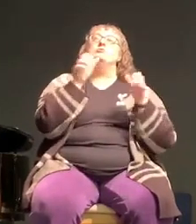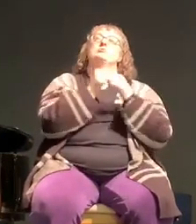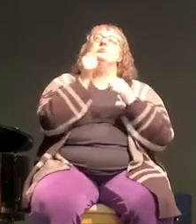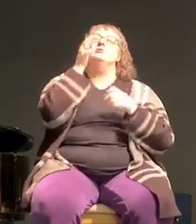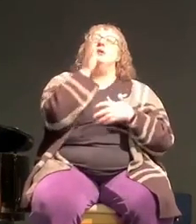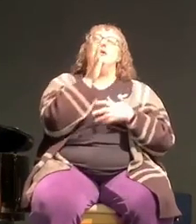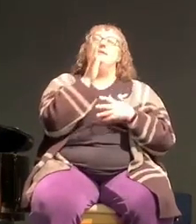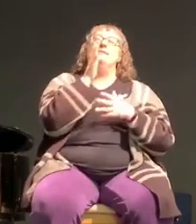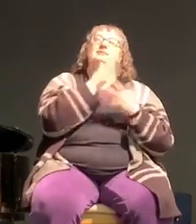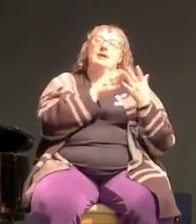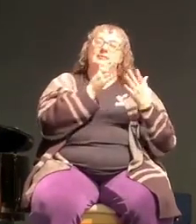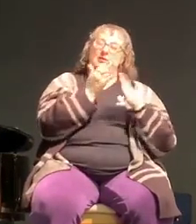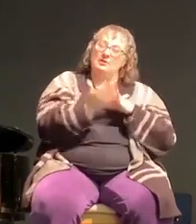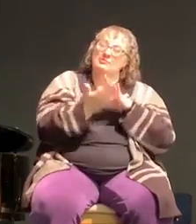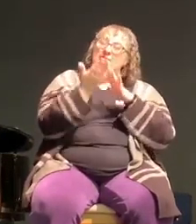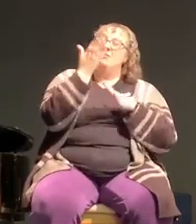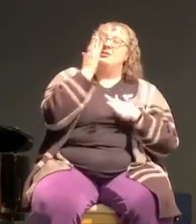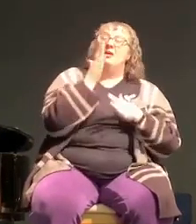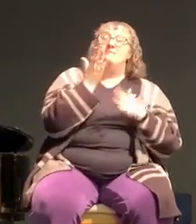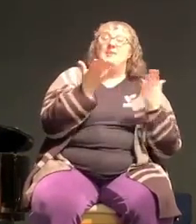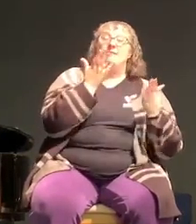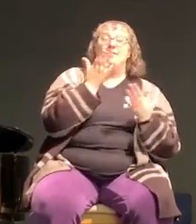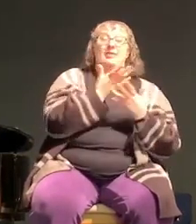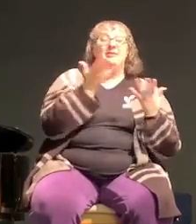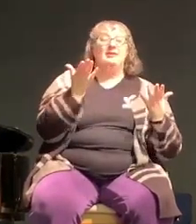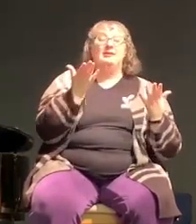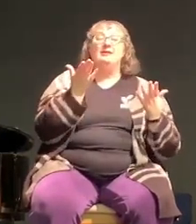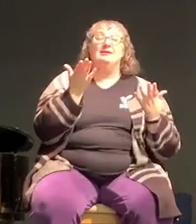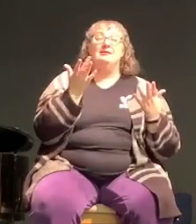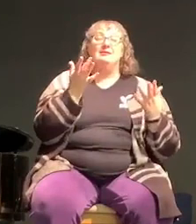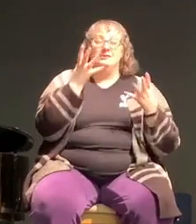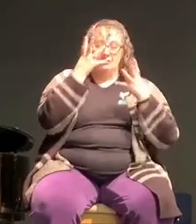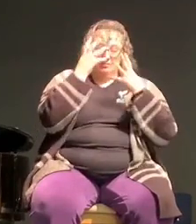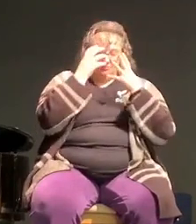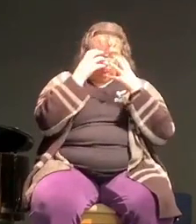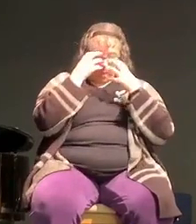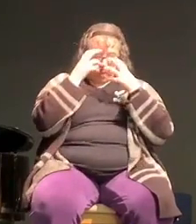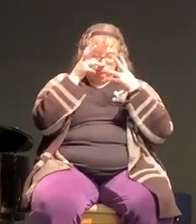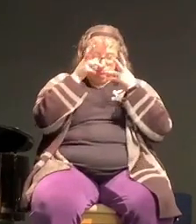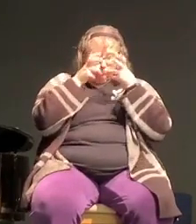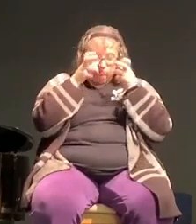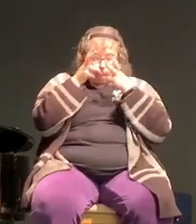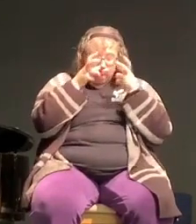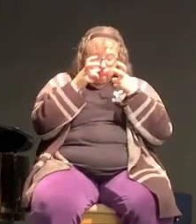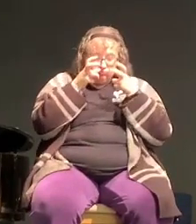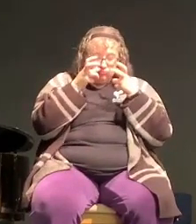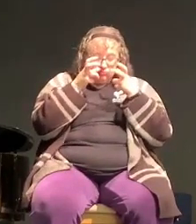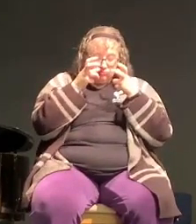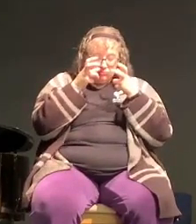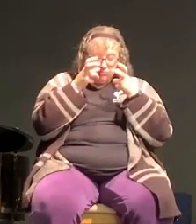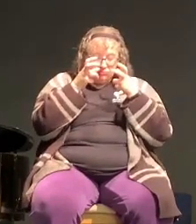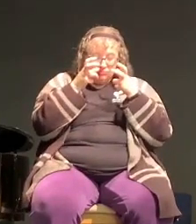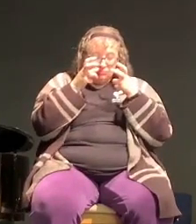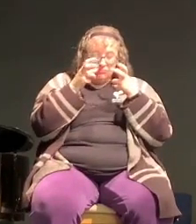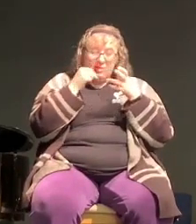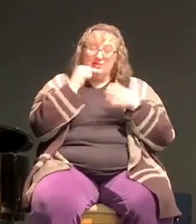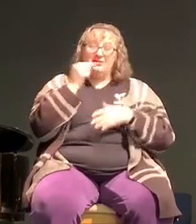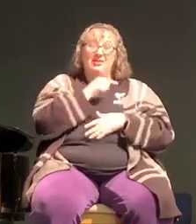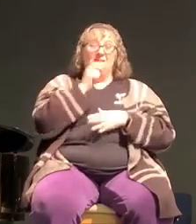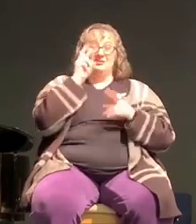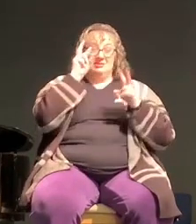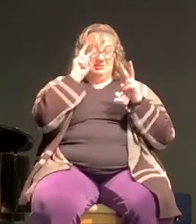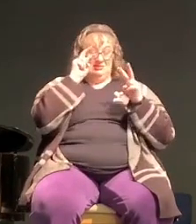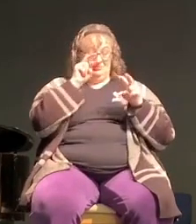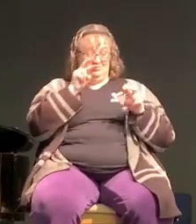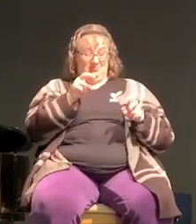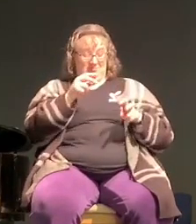Maybe it's something that you're putting before God. Maybe it's the things that you're consuming and watching. Not going to lie, I started looking at that